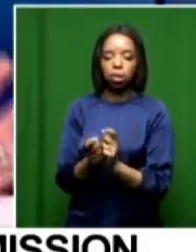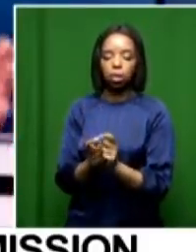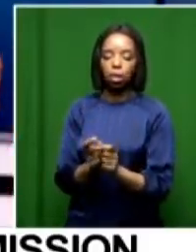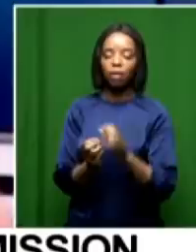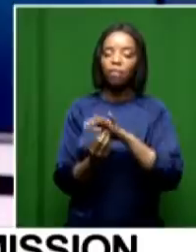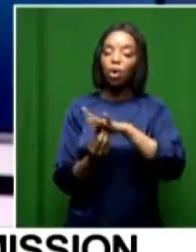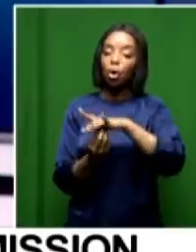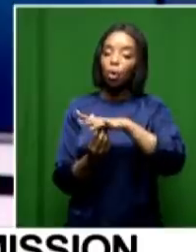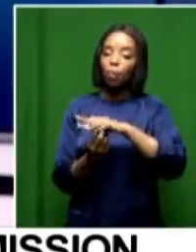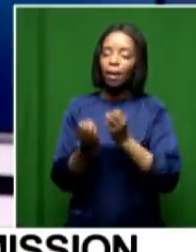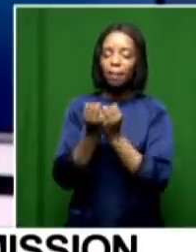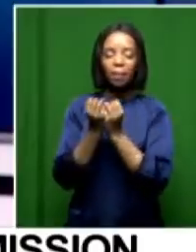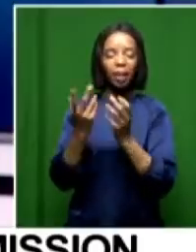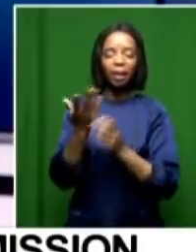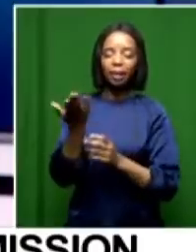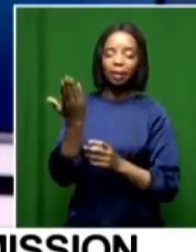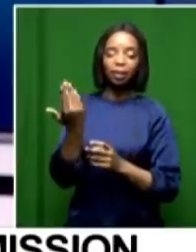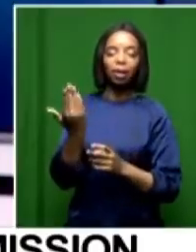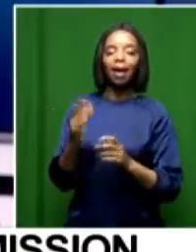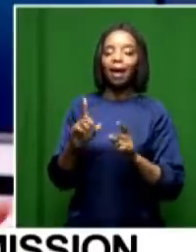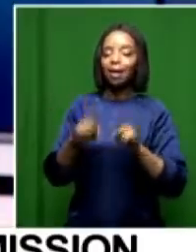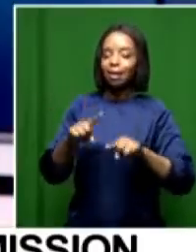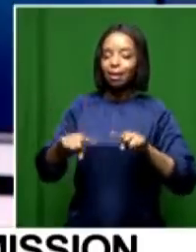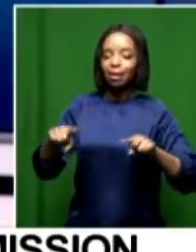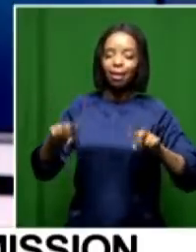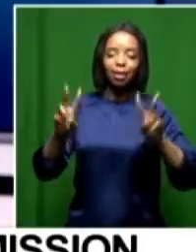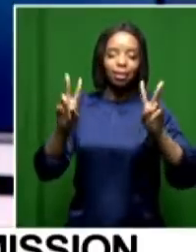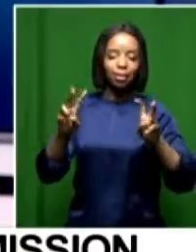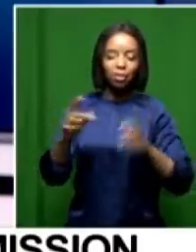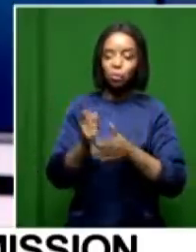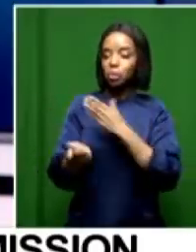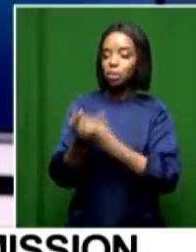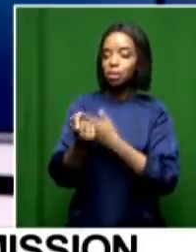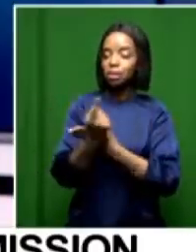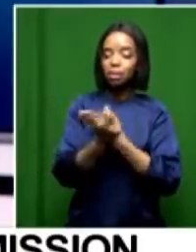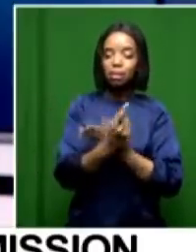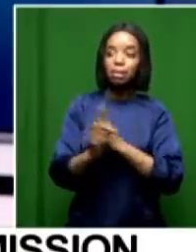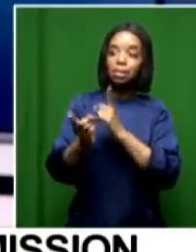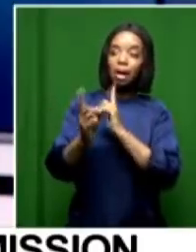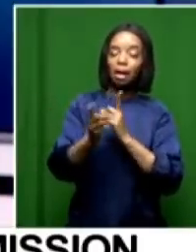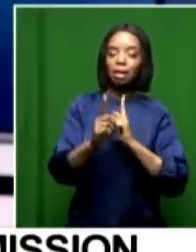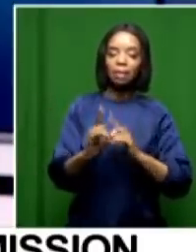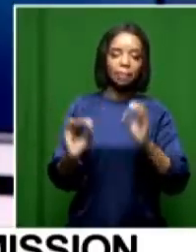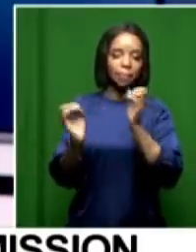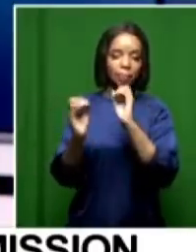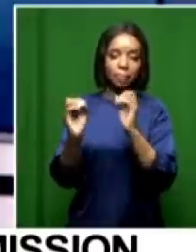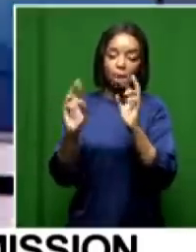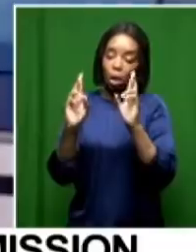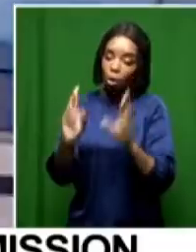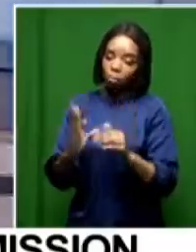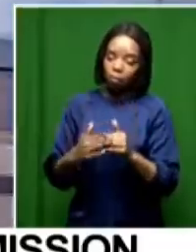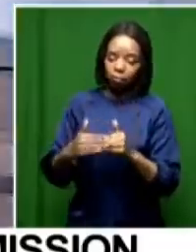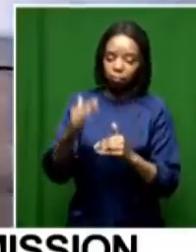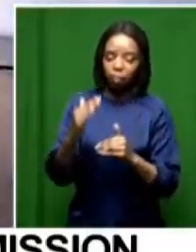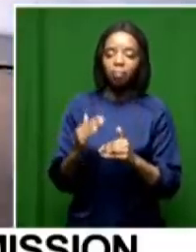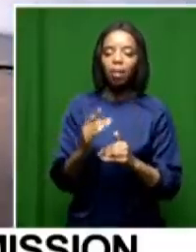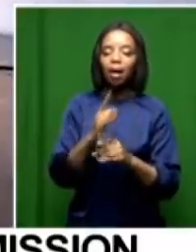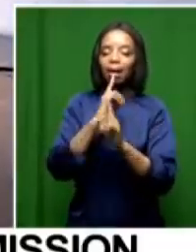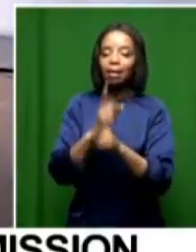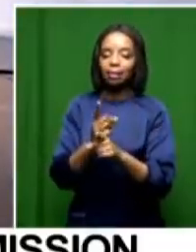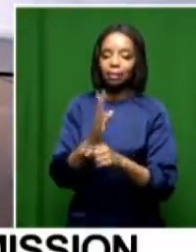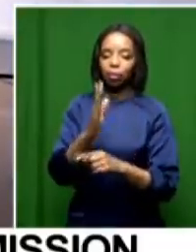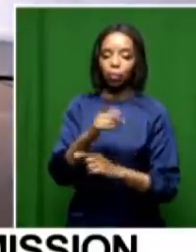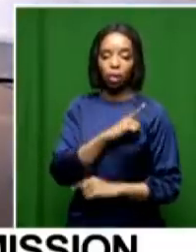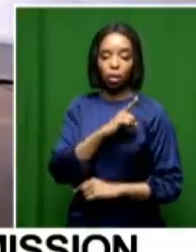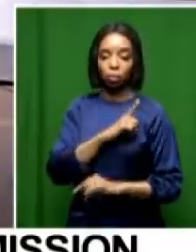there are a lot of unanswered questions. And this is what we're hoping to find the solutions to, because people that are at the bottom of this need to be held